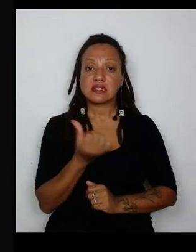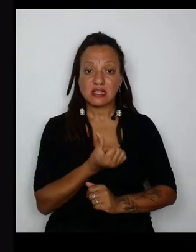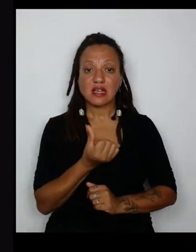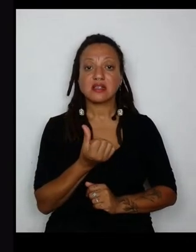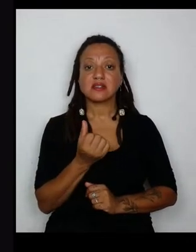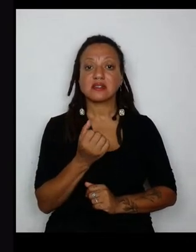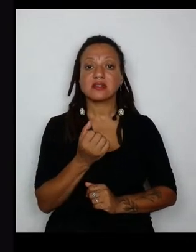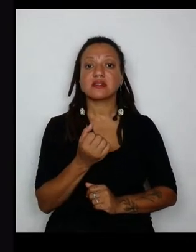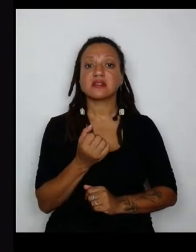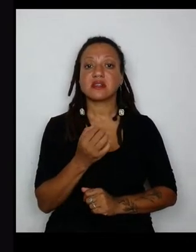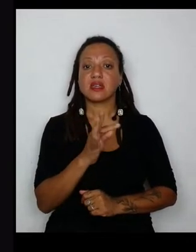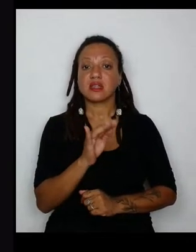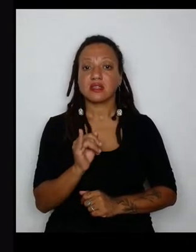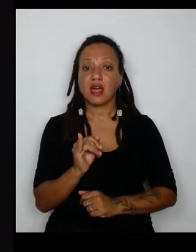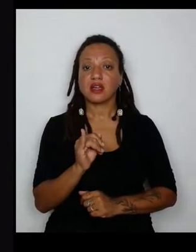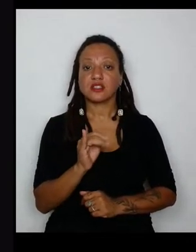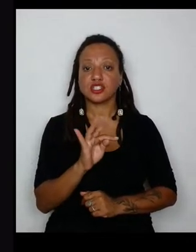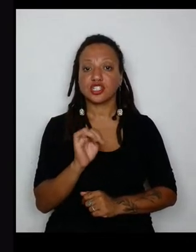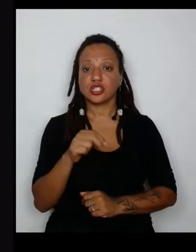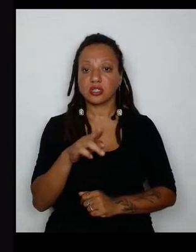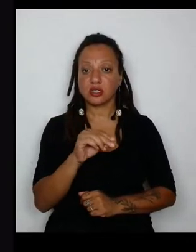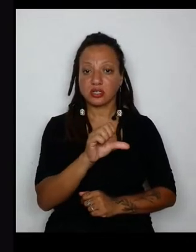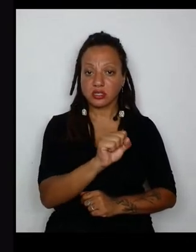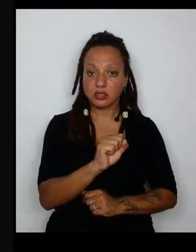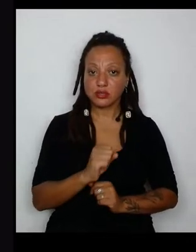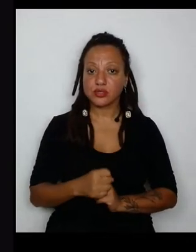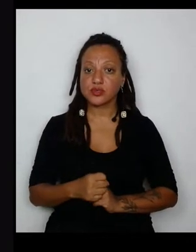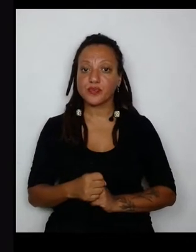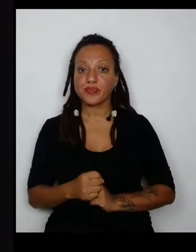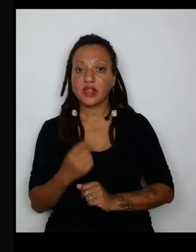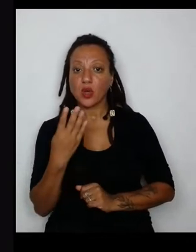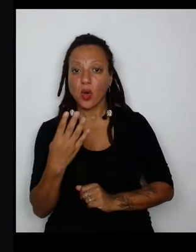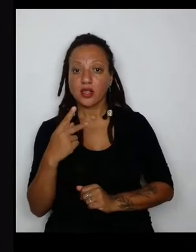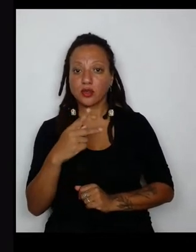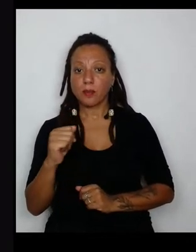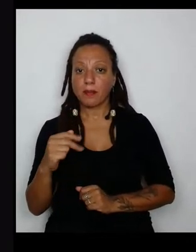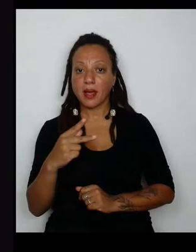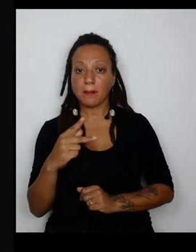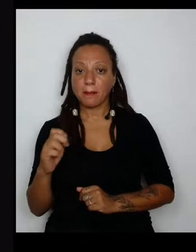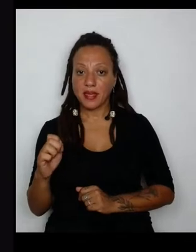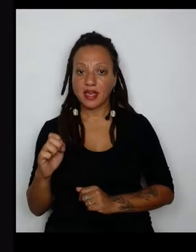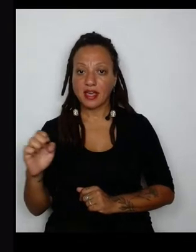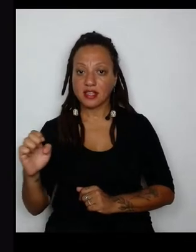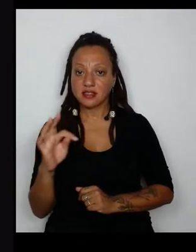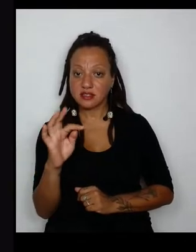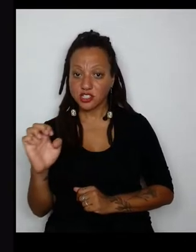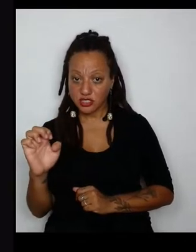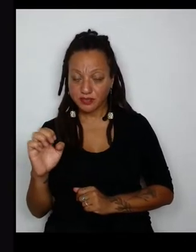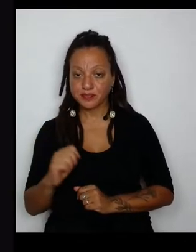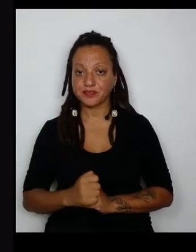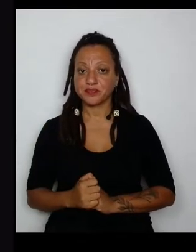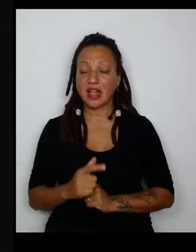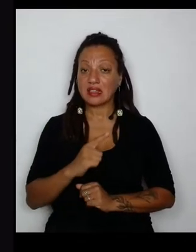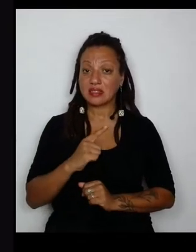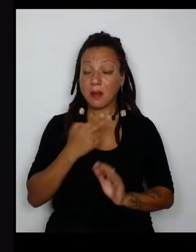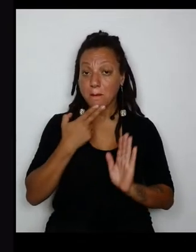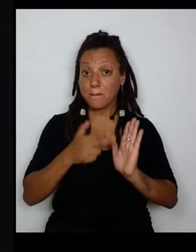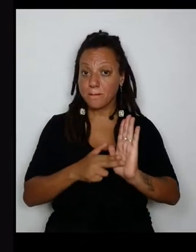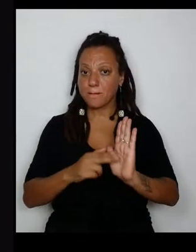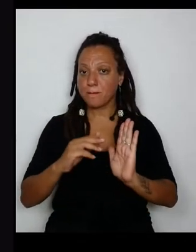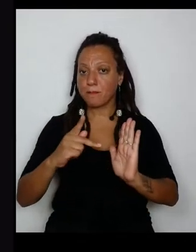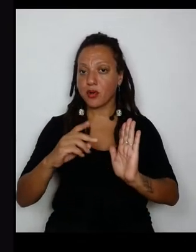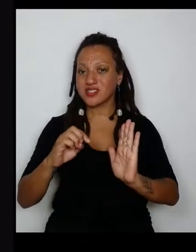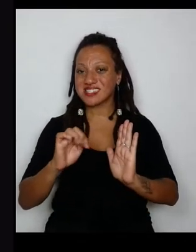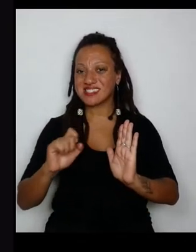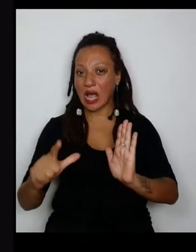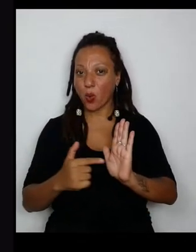one a postcard of four tahitians taken at the turn of the century which was sent to him by a friend holidaying there and the other